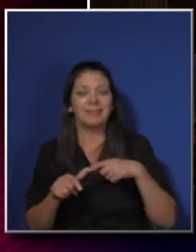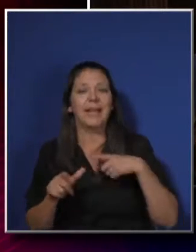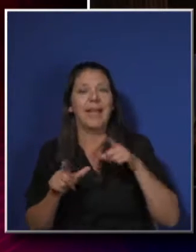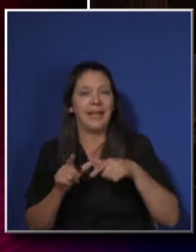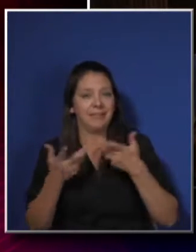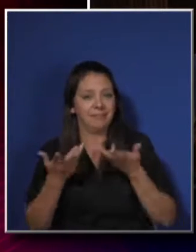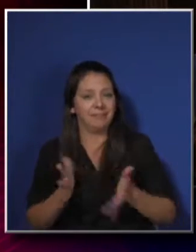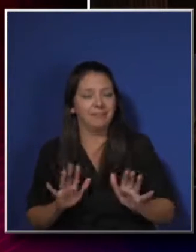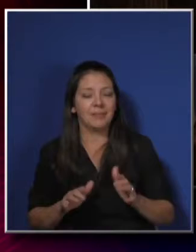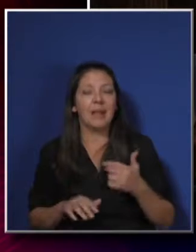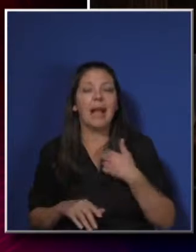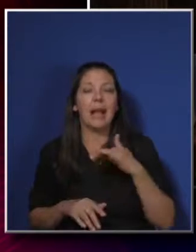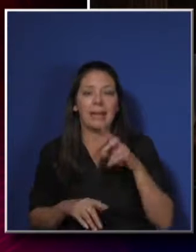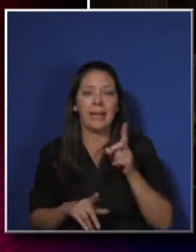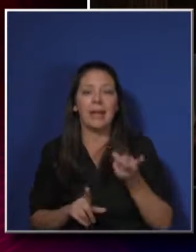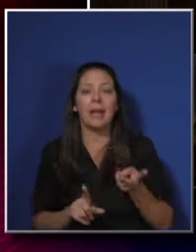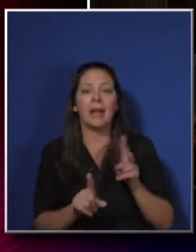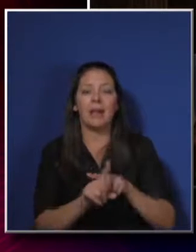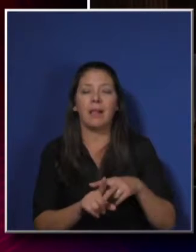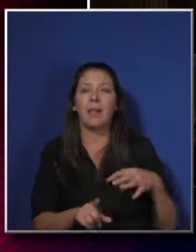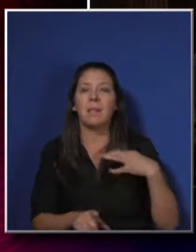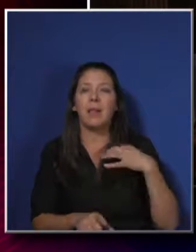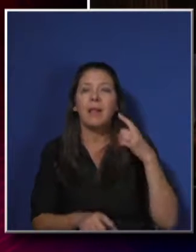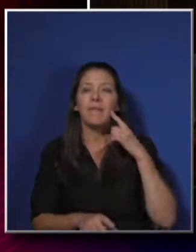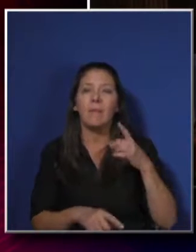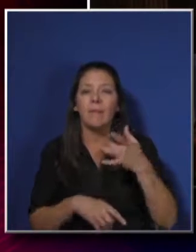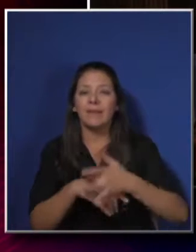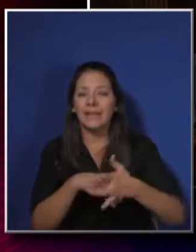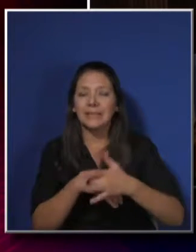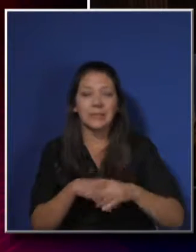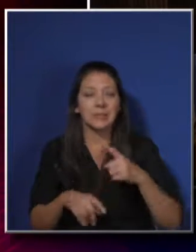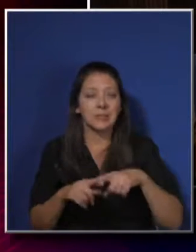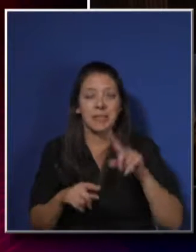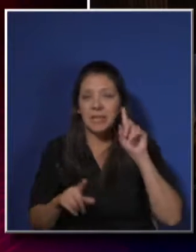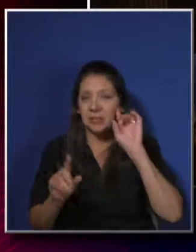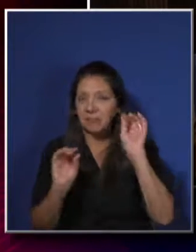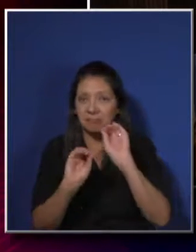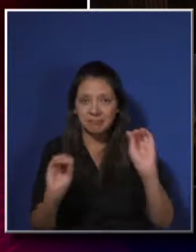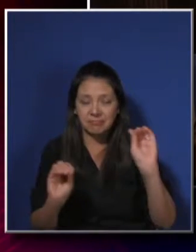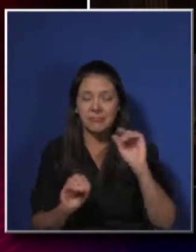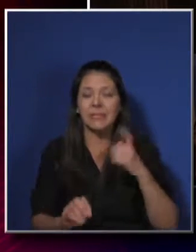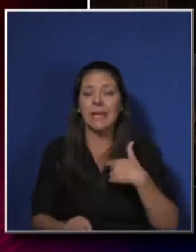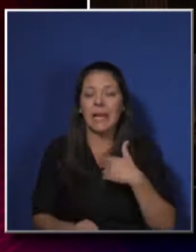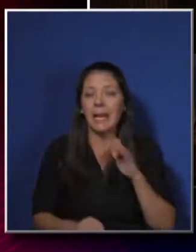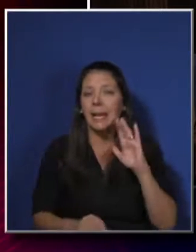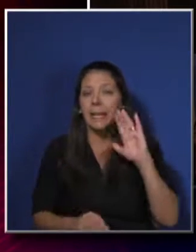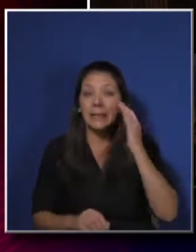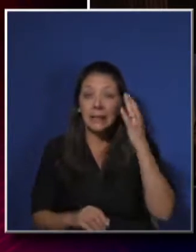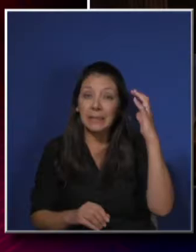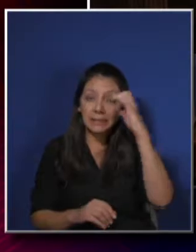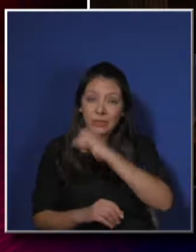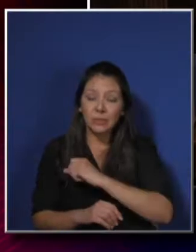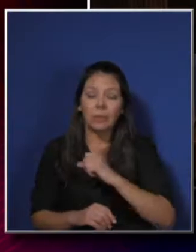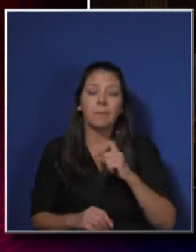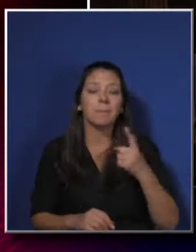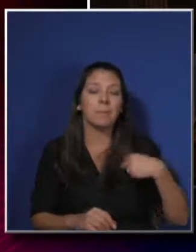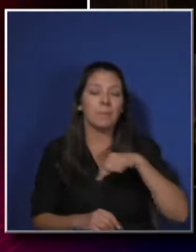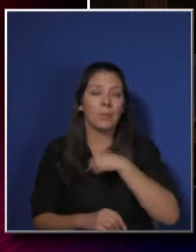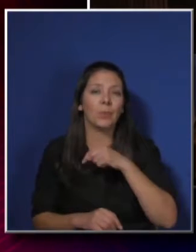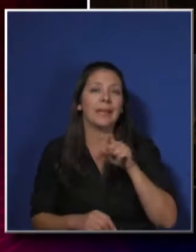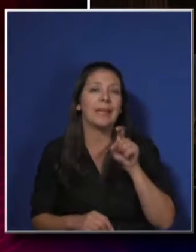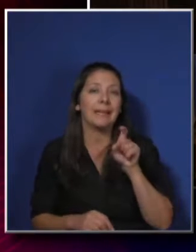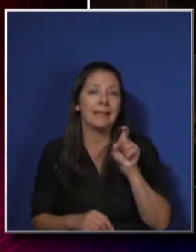for a vacancy, but I have not heard either way, so I would assume that we would also need to